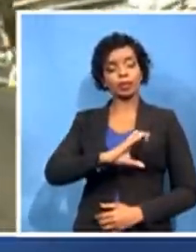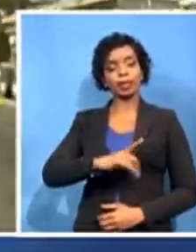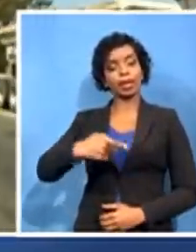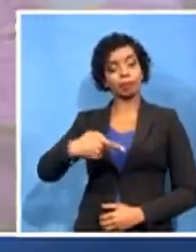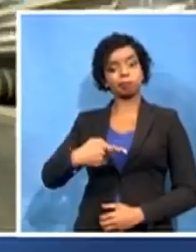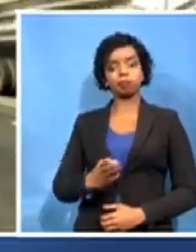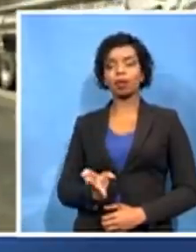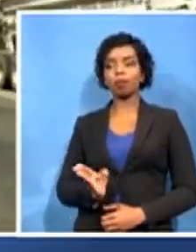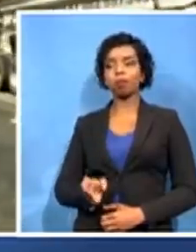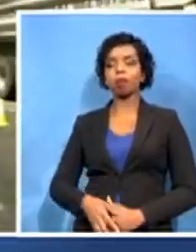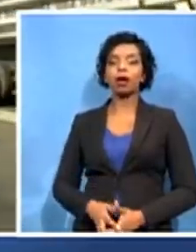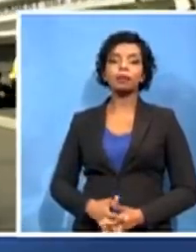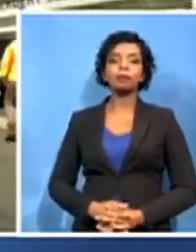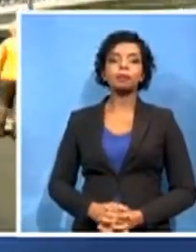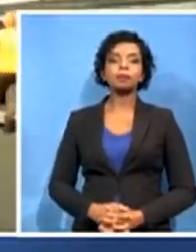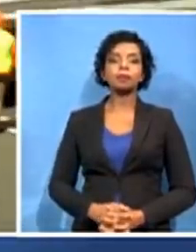Banja!